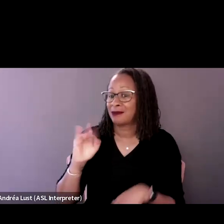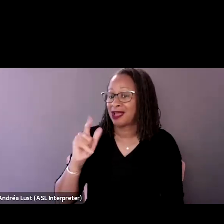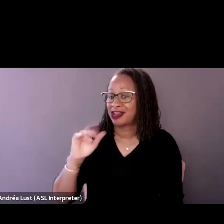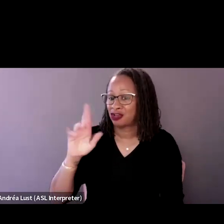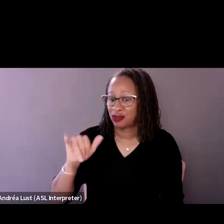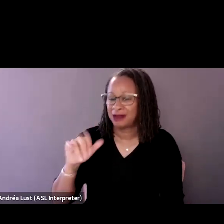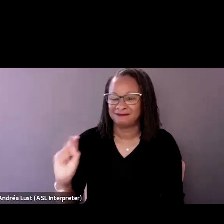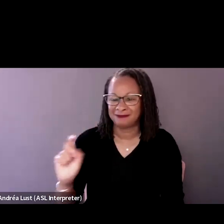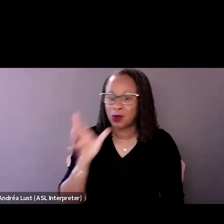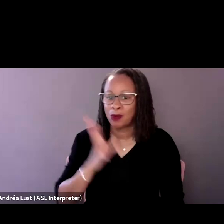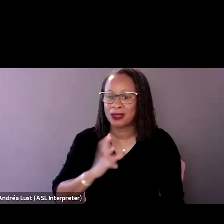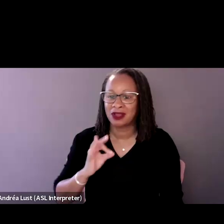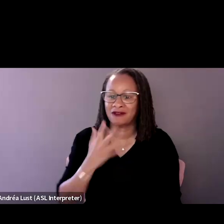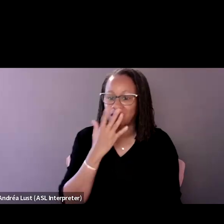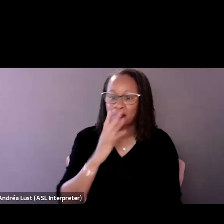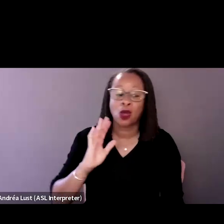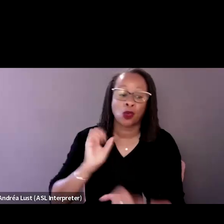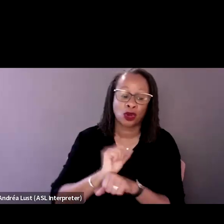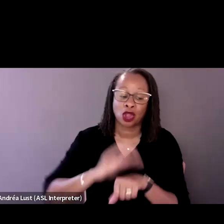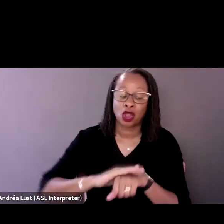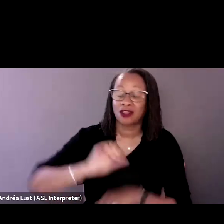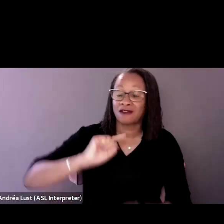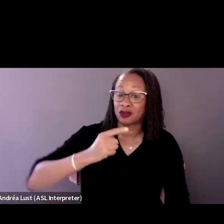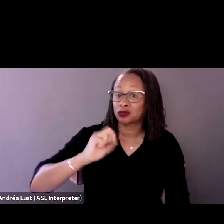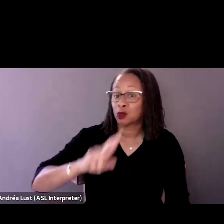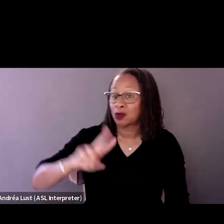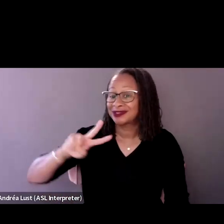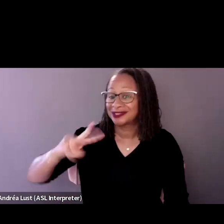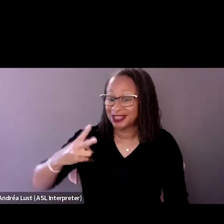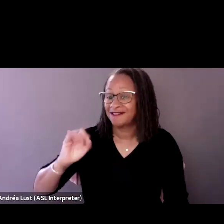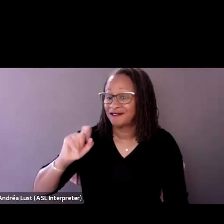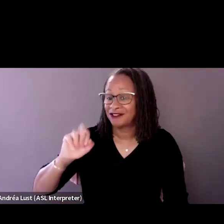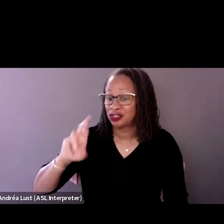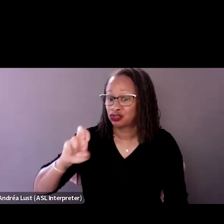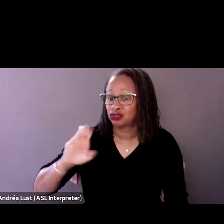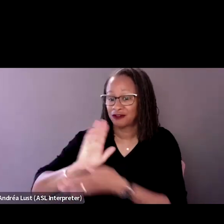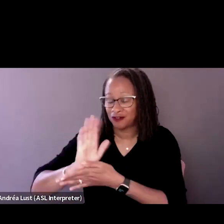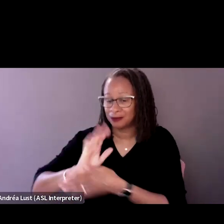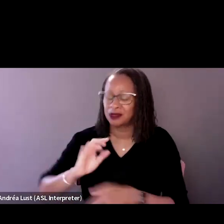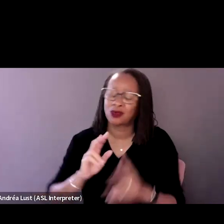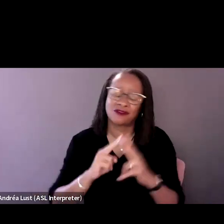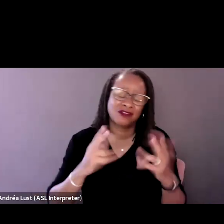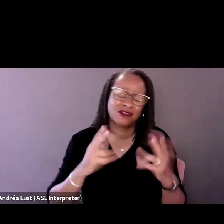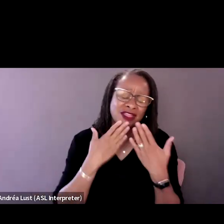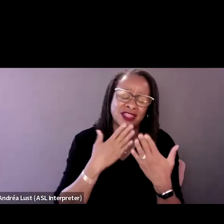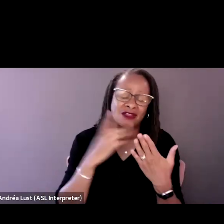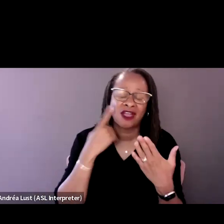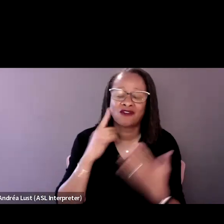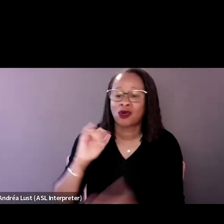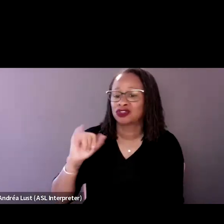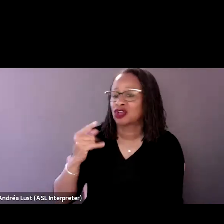on their first or second features. And we're extremely thankful for the Jonathan Logan Family